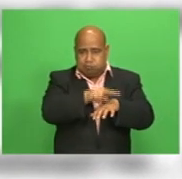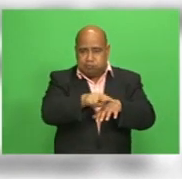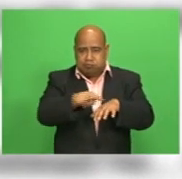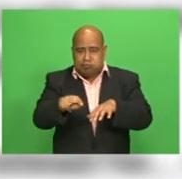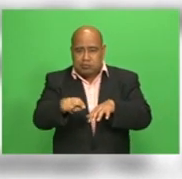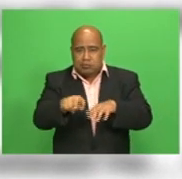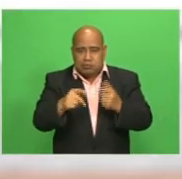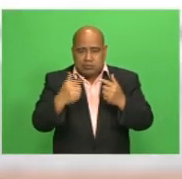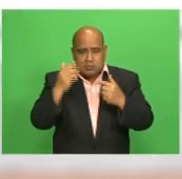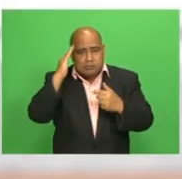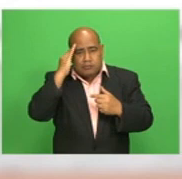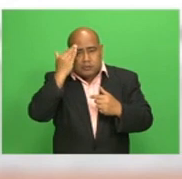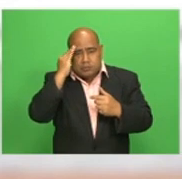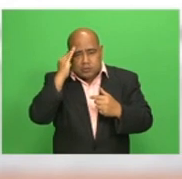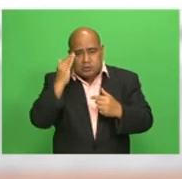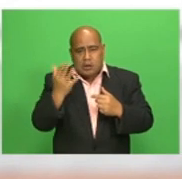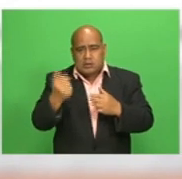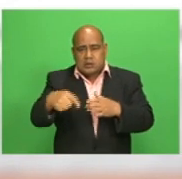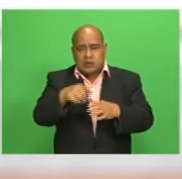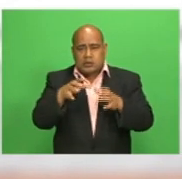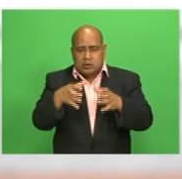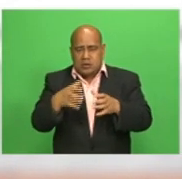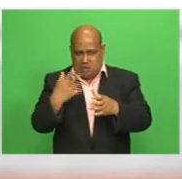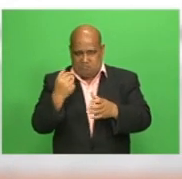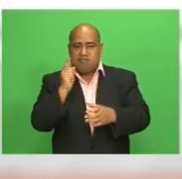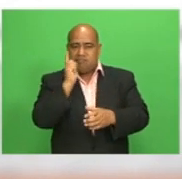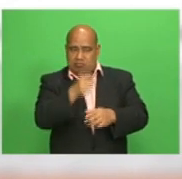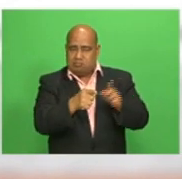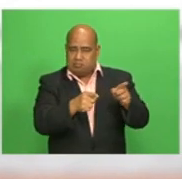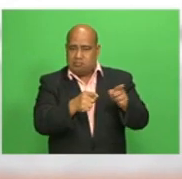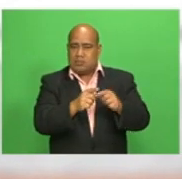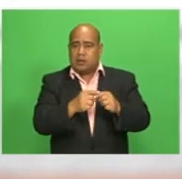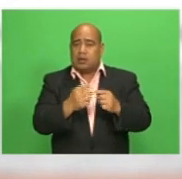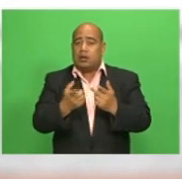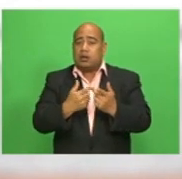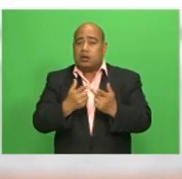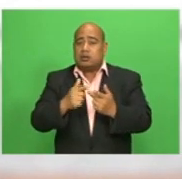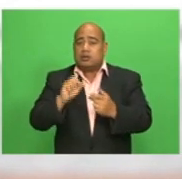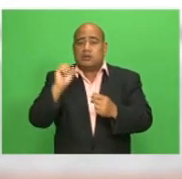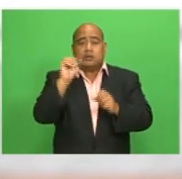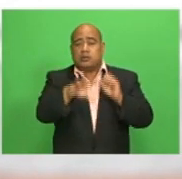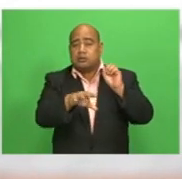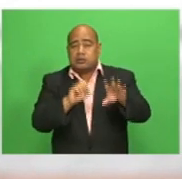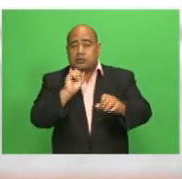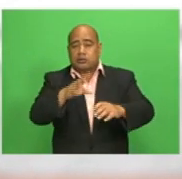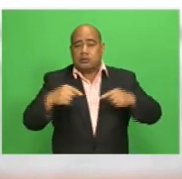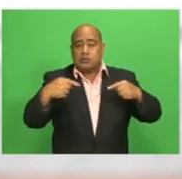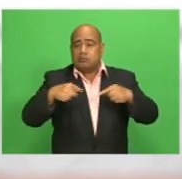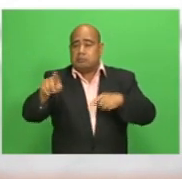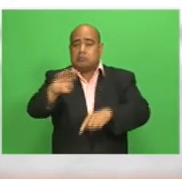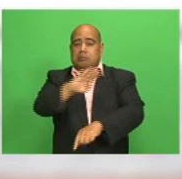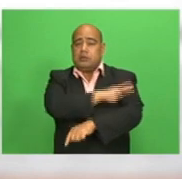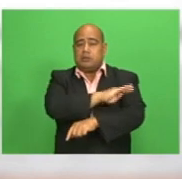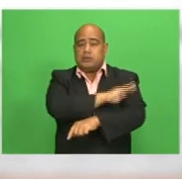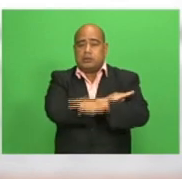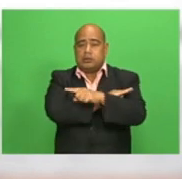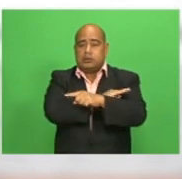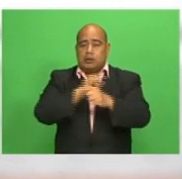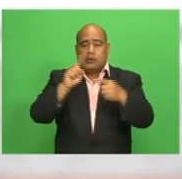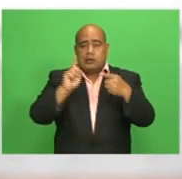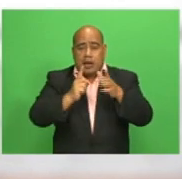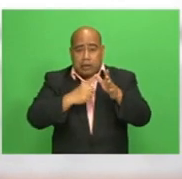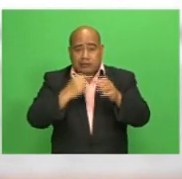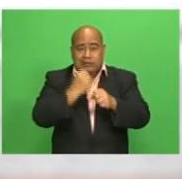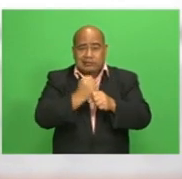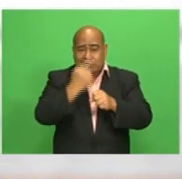Darshan. Khan has been in particular writing a number of posts against the likes of the Prime Minister, the Attorney General and other members